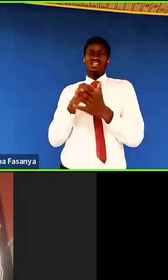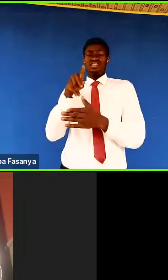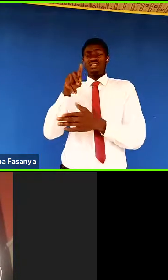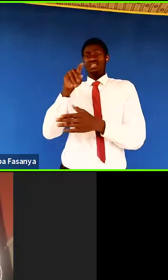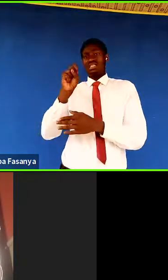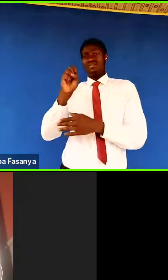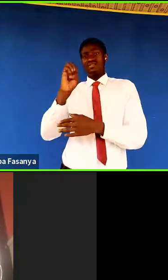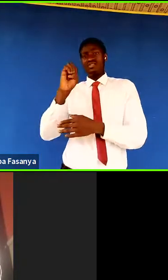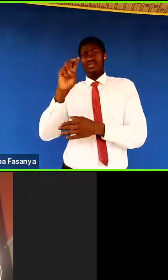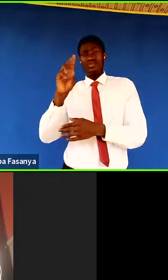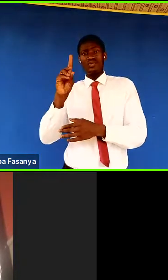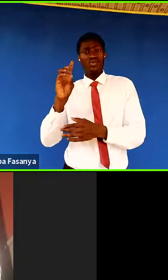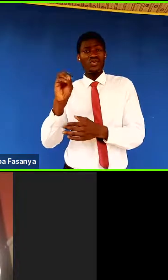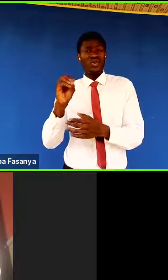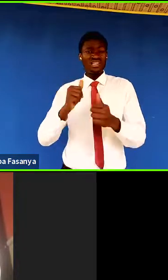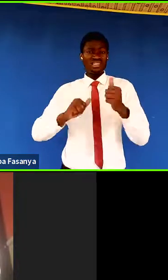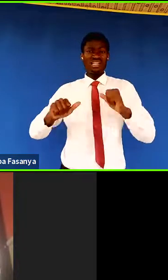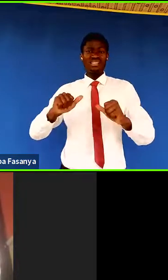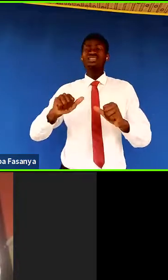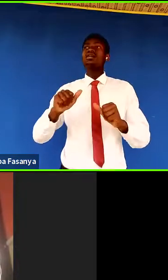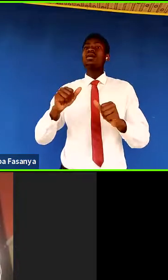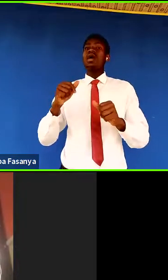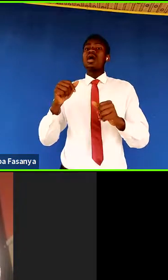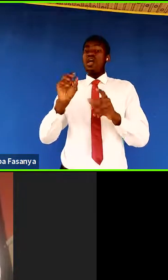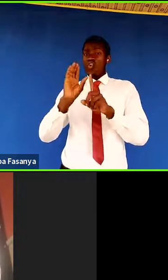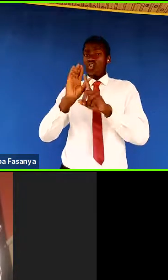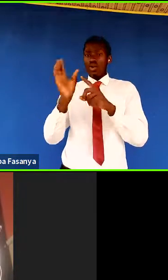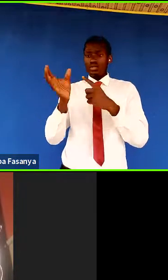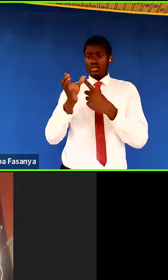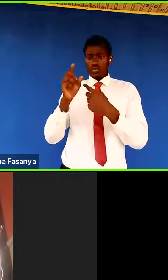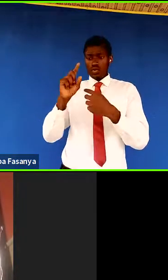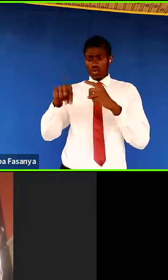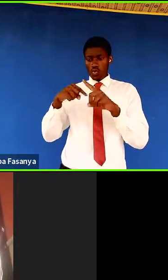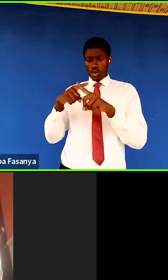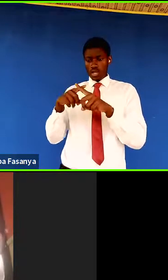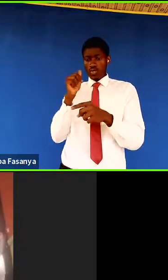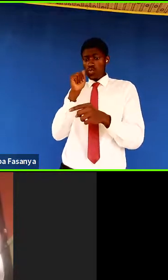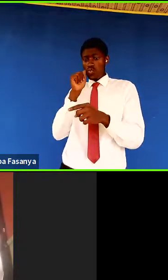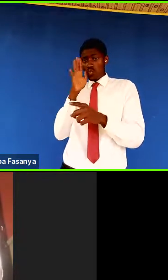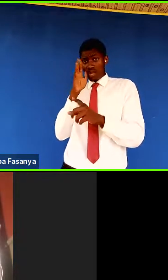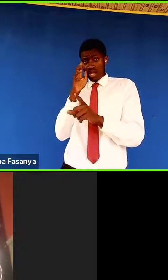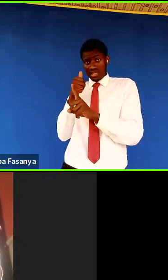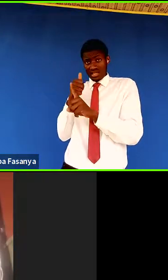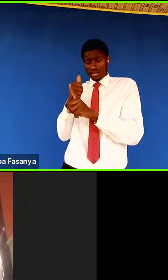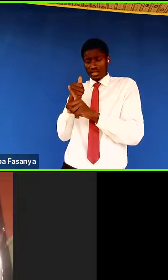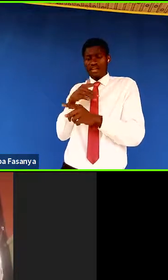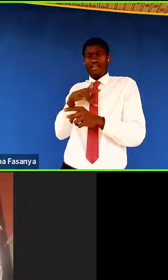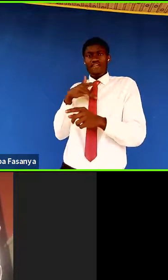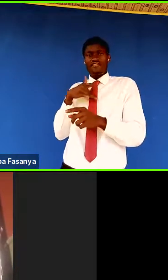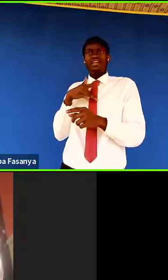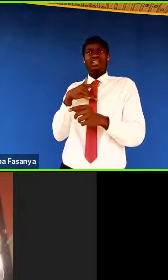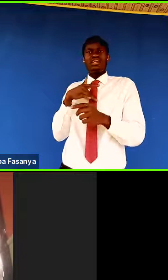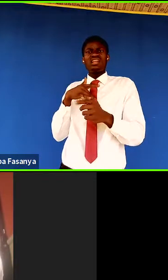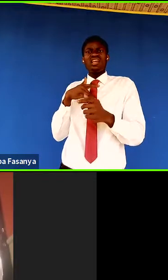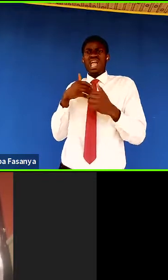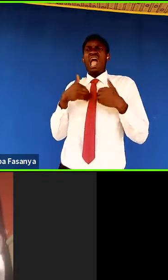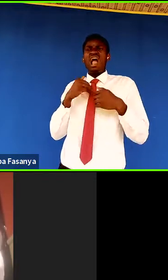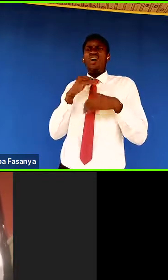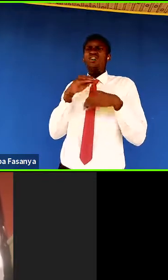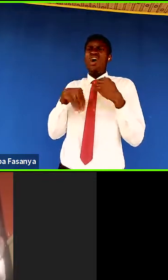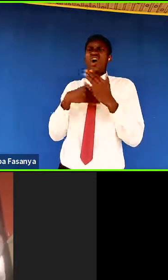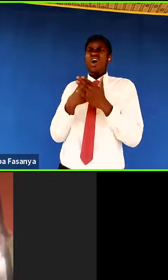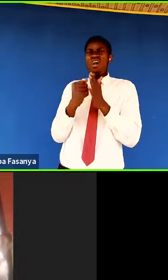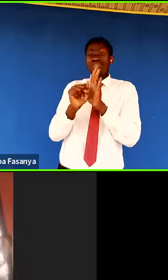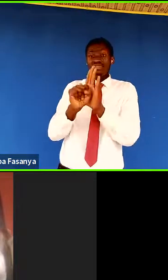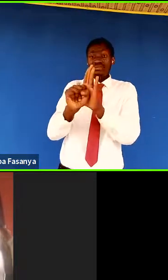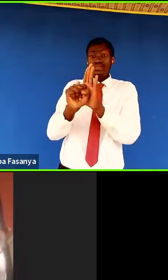a condition whereby the woman has all, majority, if not all, the symptoms of pregnancy, except